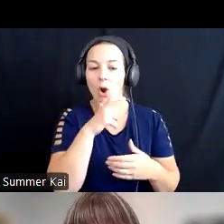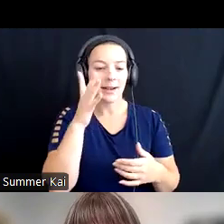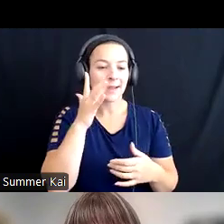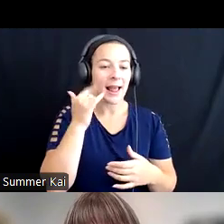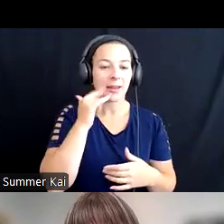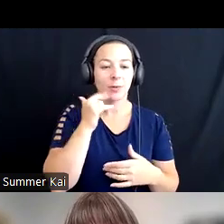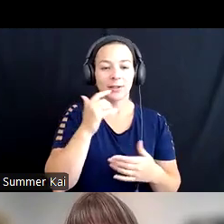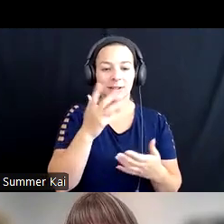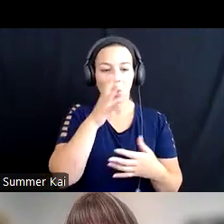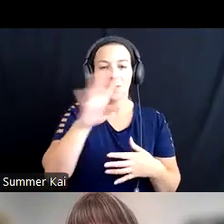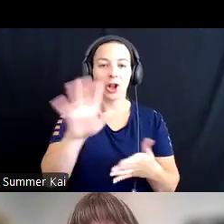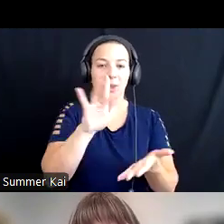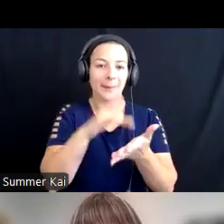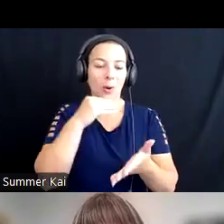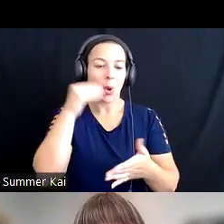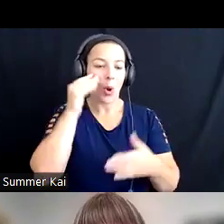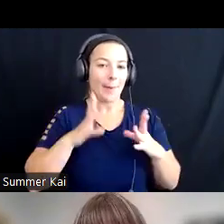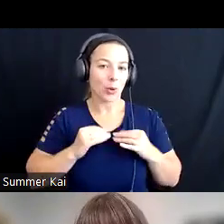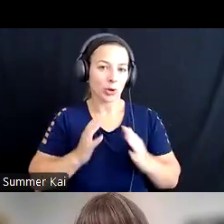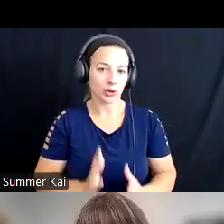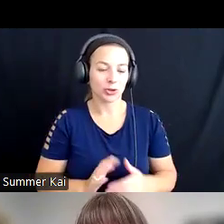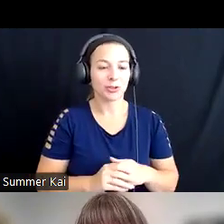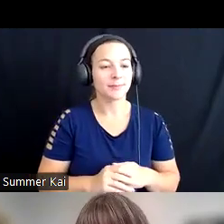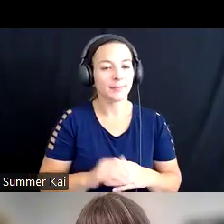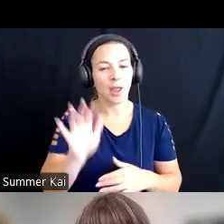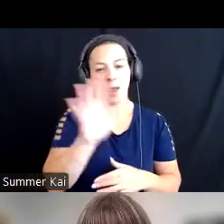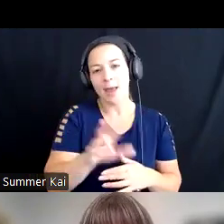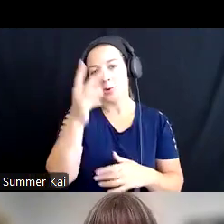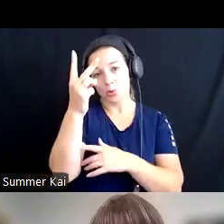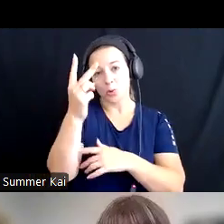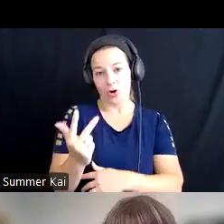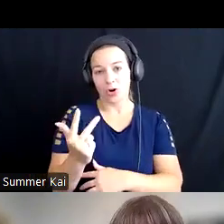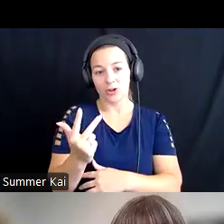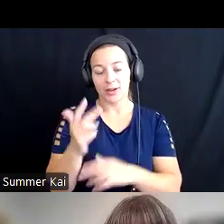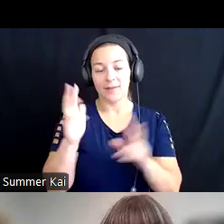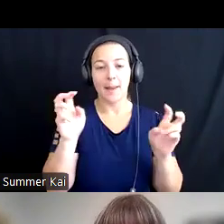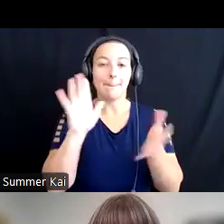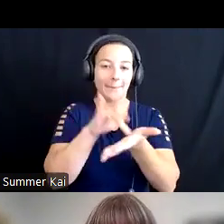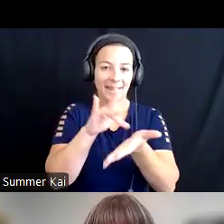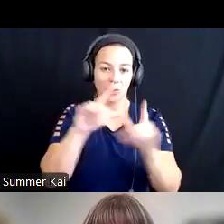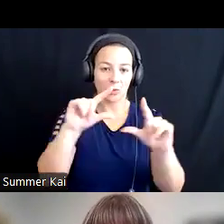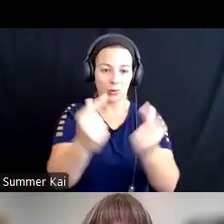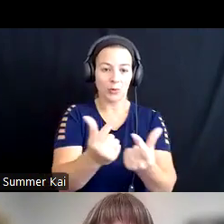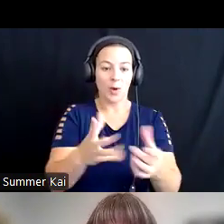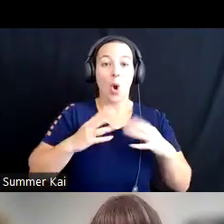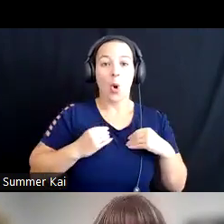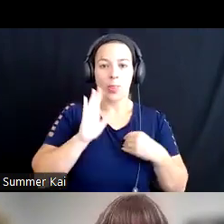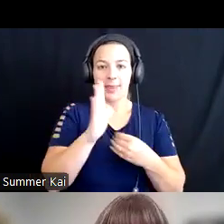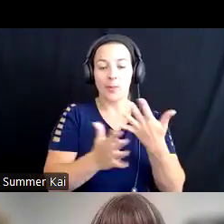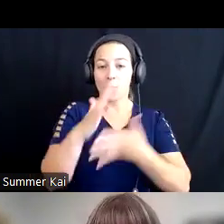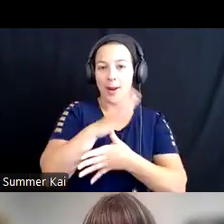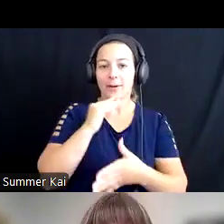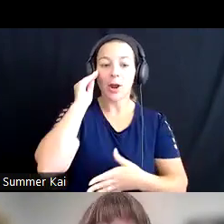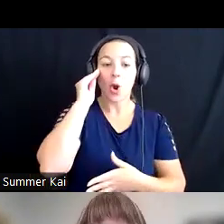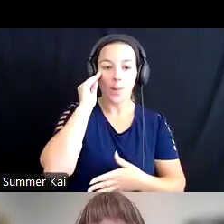the next slide, about 2/3 of the middle own their primary home, and that's that box in the middle. And as is